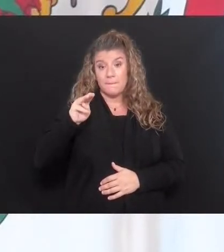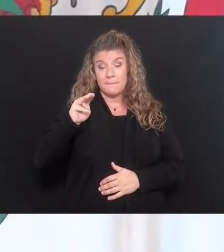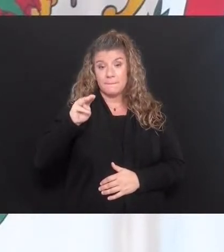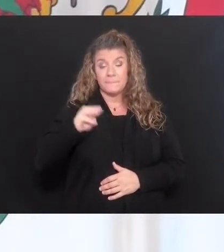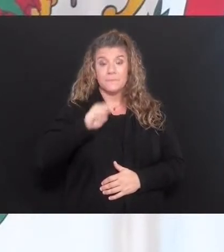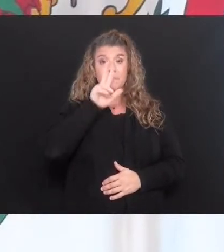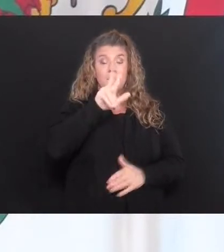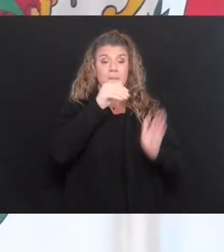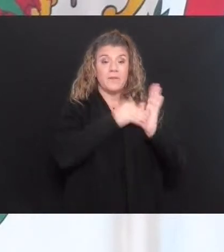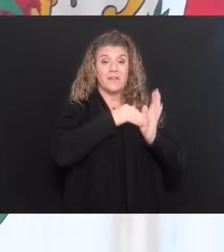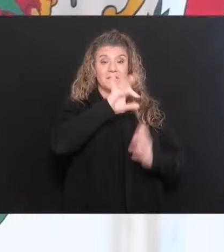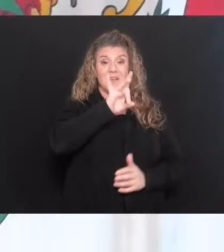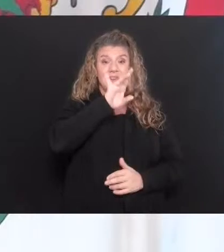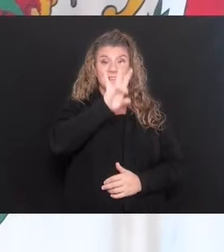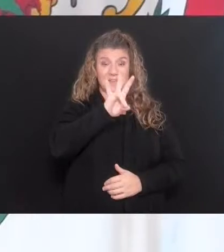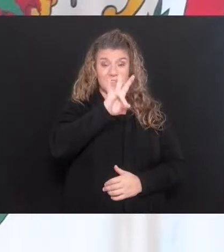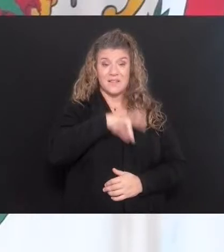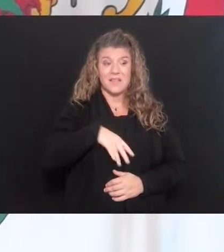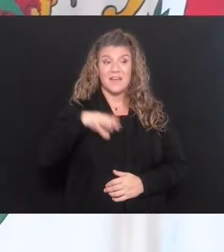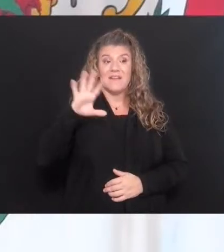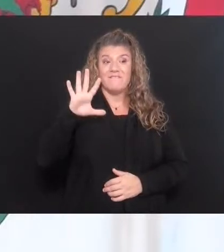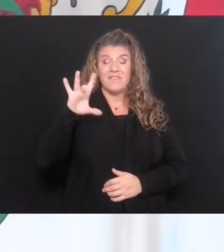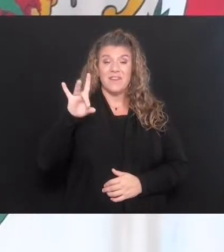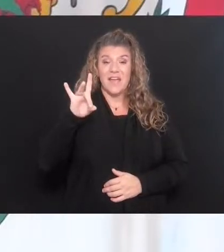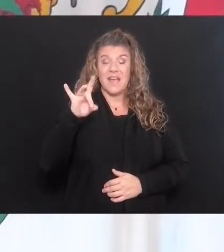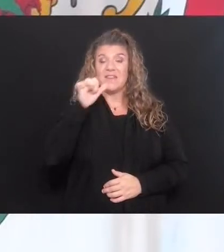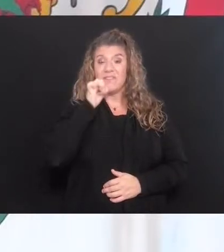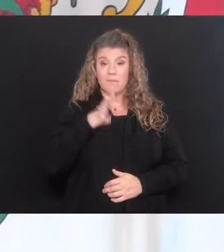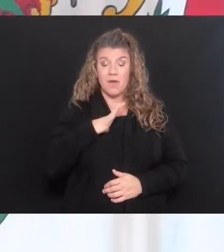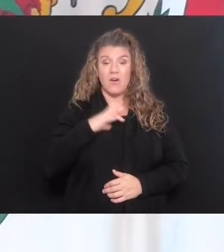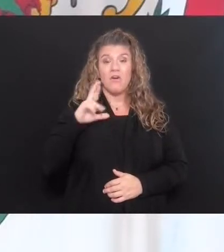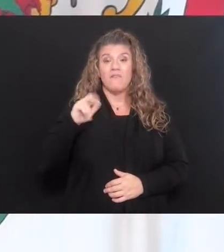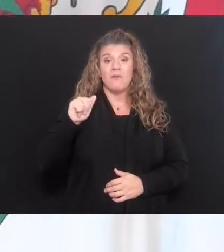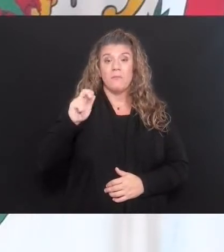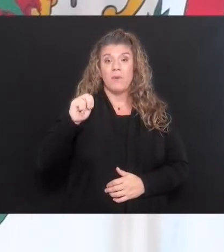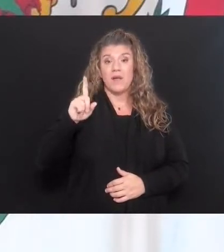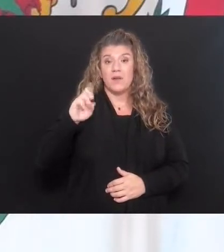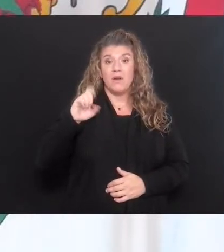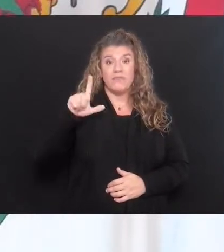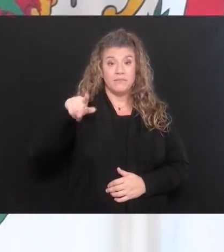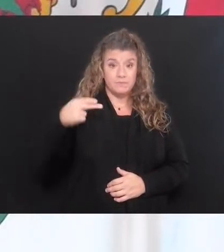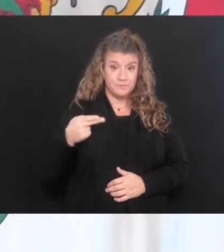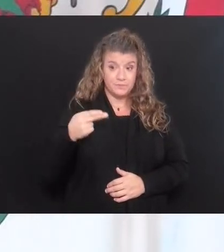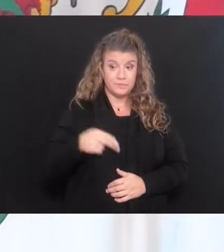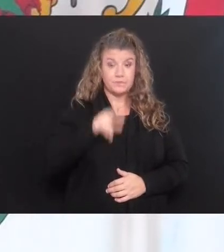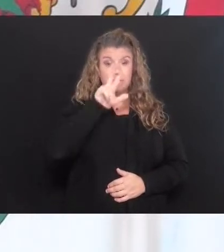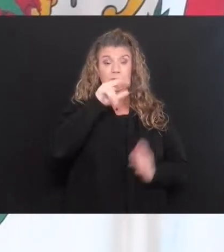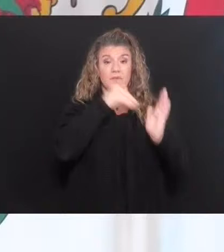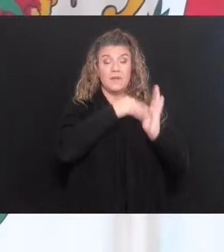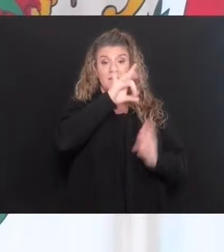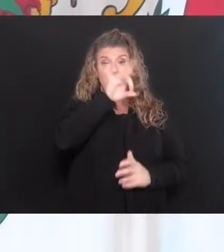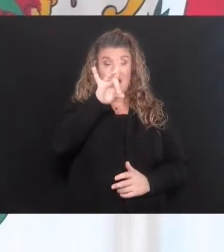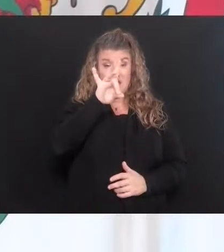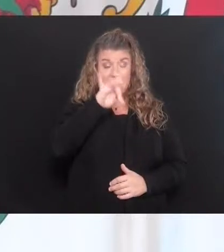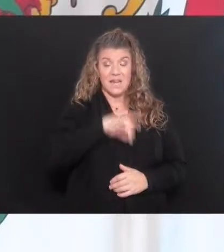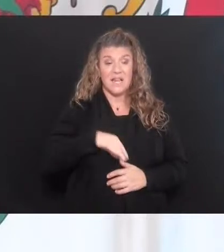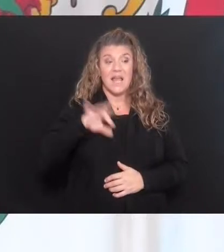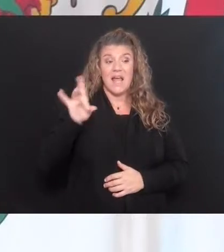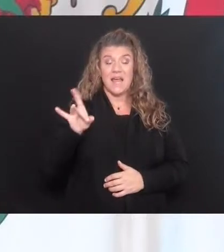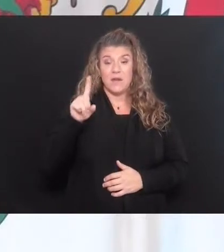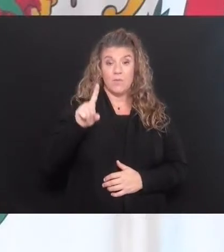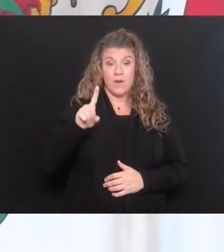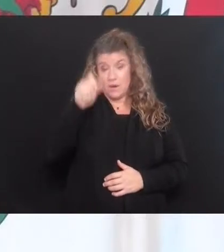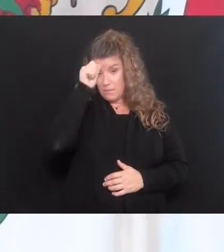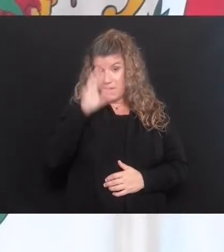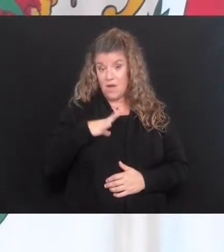The 3,087th death is a 58-year-old female from Randolph County. The 3,088th death is an